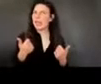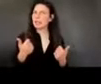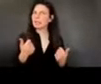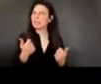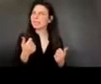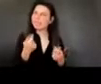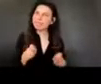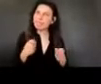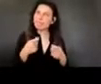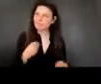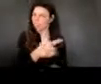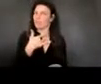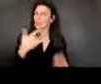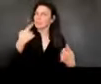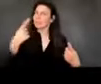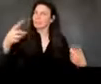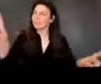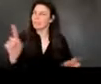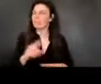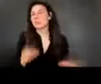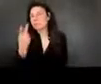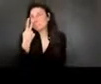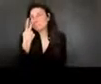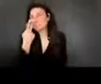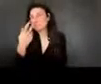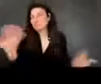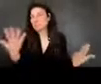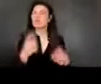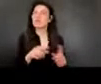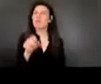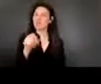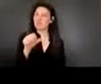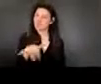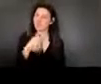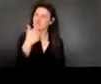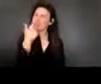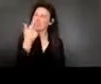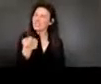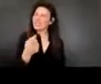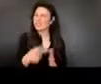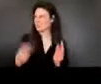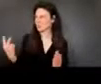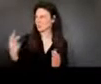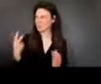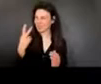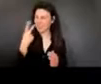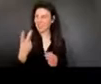So yeah, we are going to see that, but that was the most, I think, interesting thing that we have seen with the